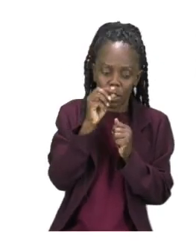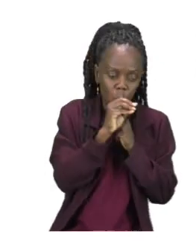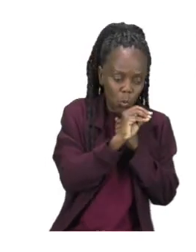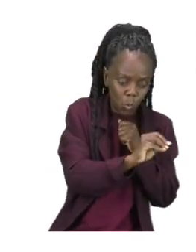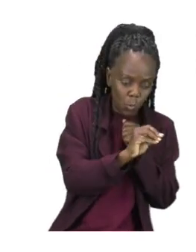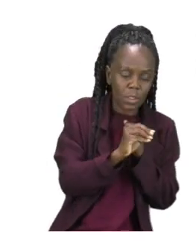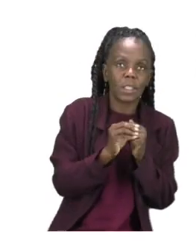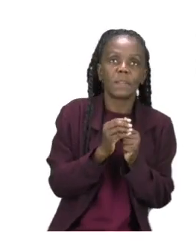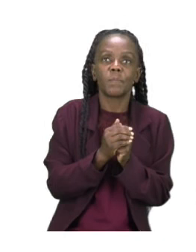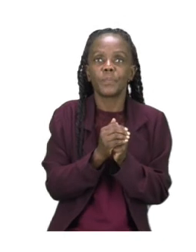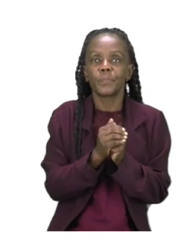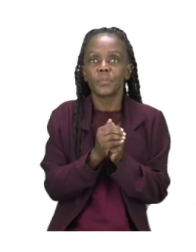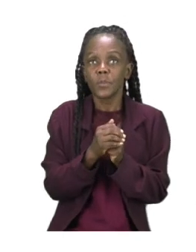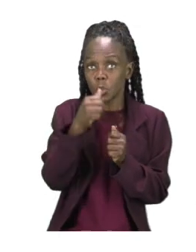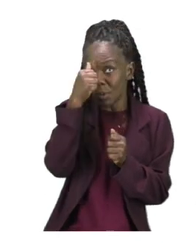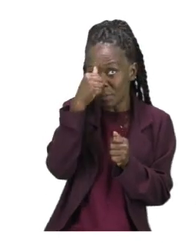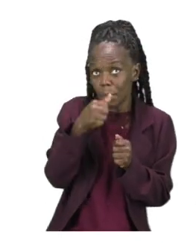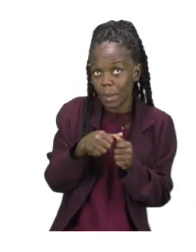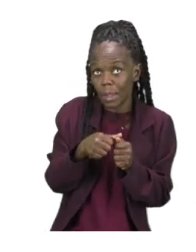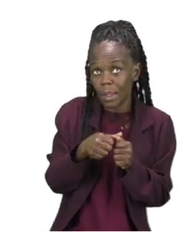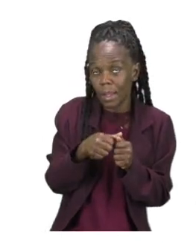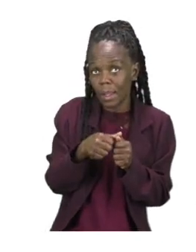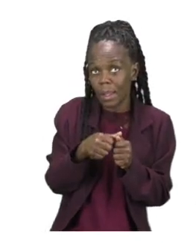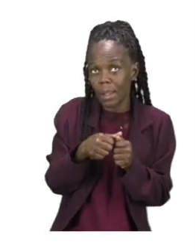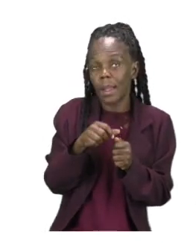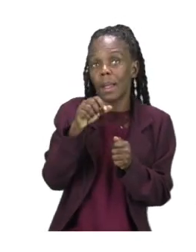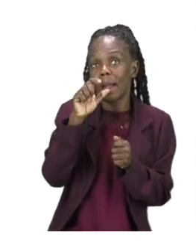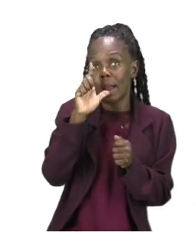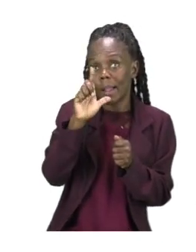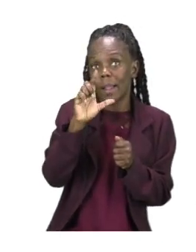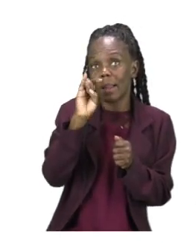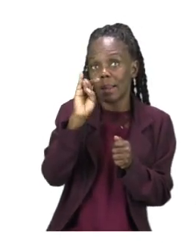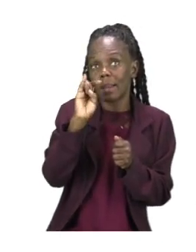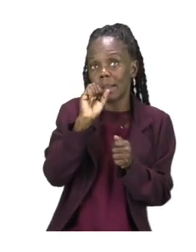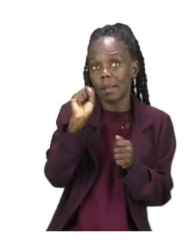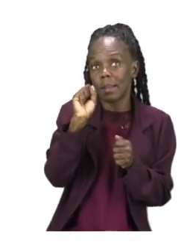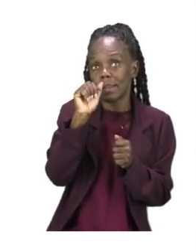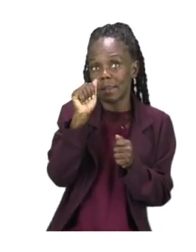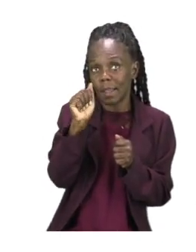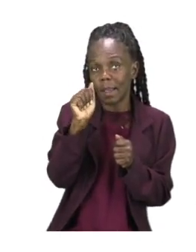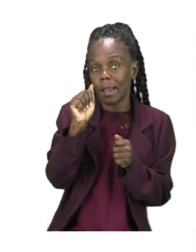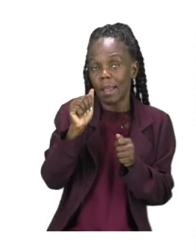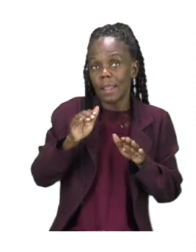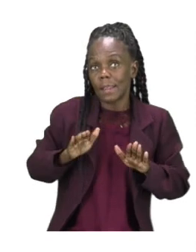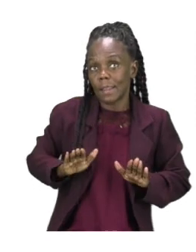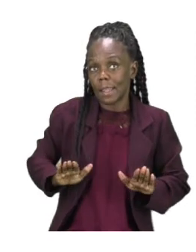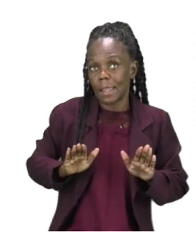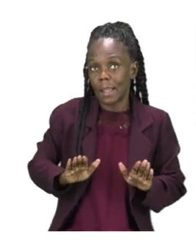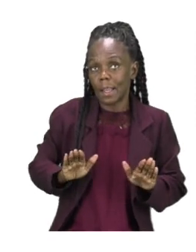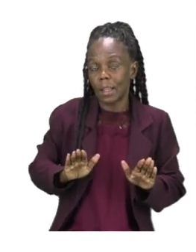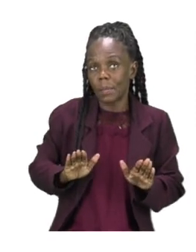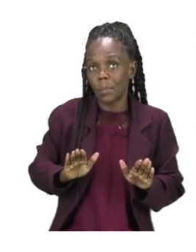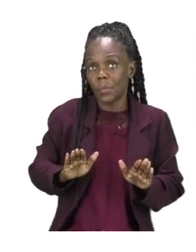a girl. So we cannot use my or its. And